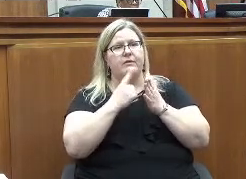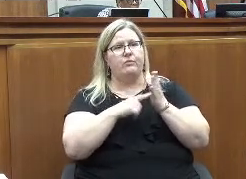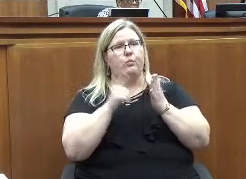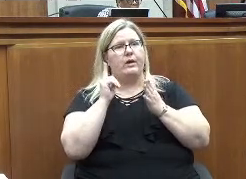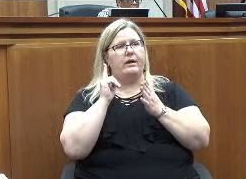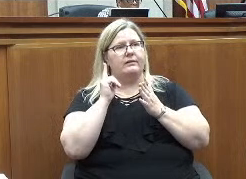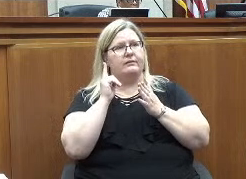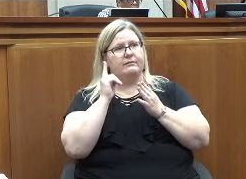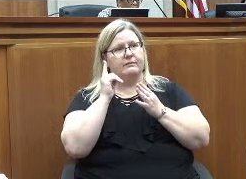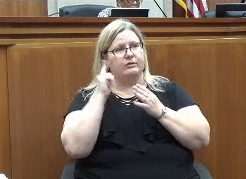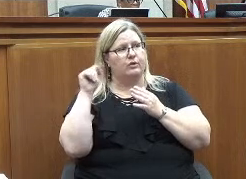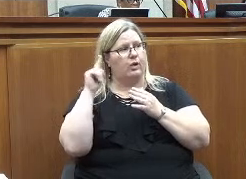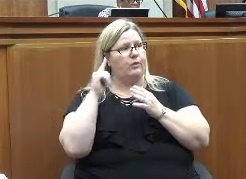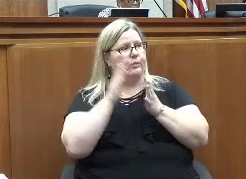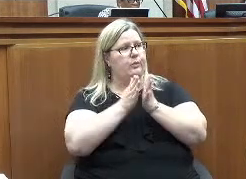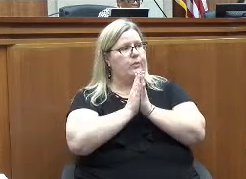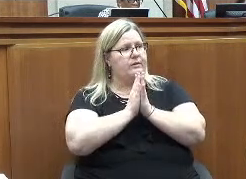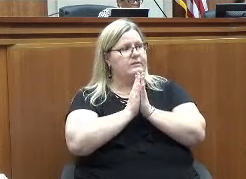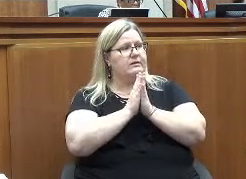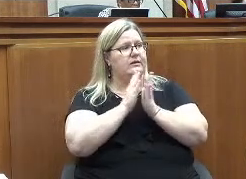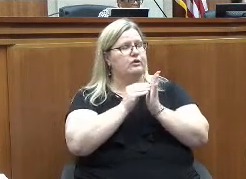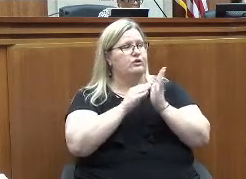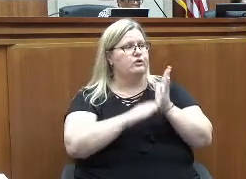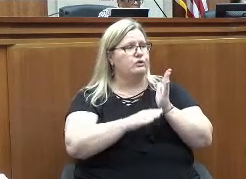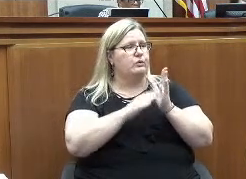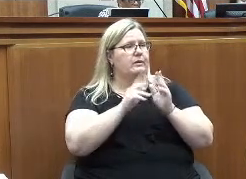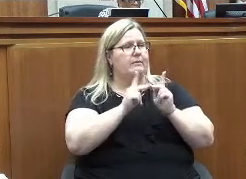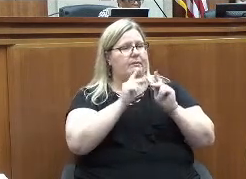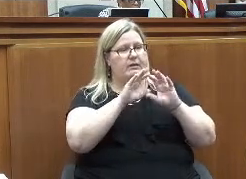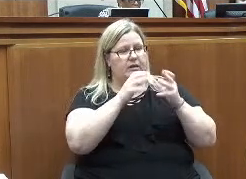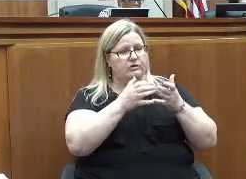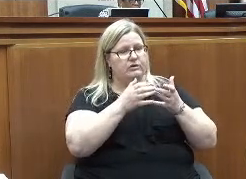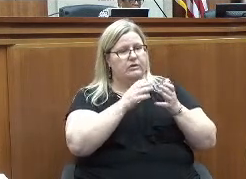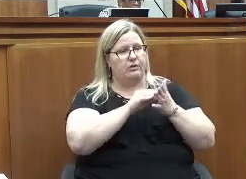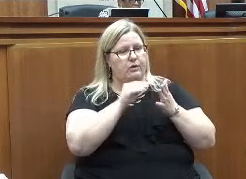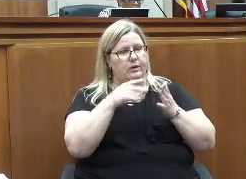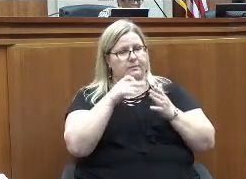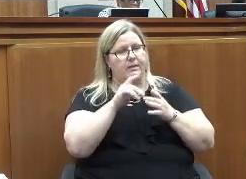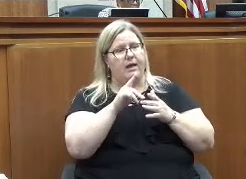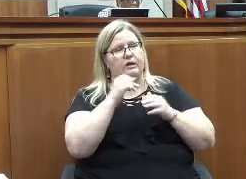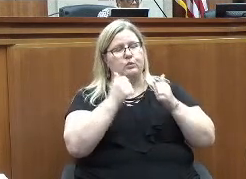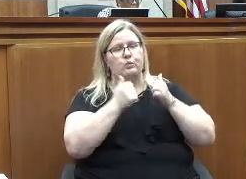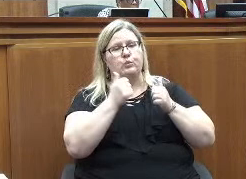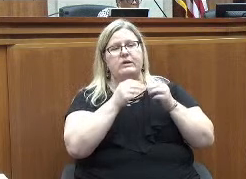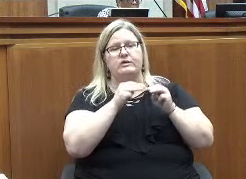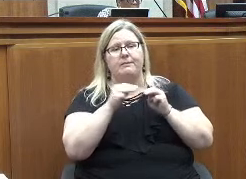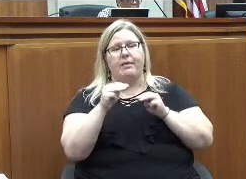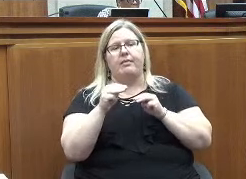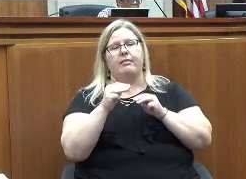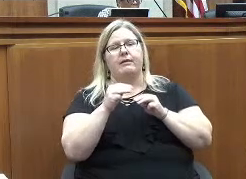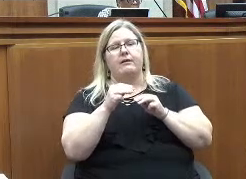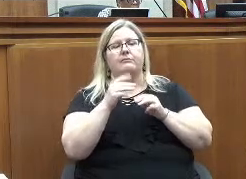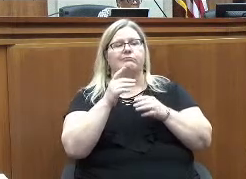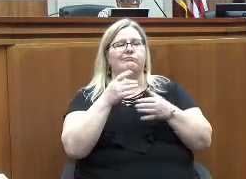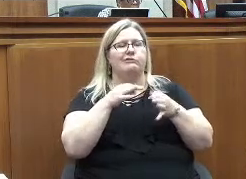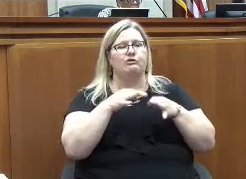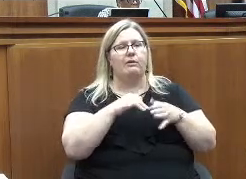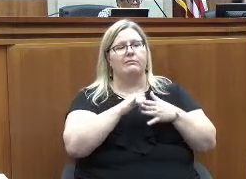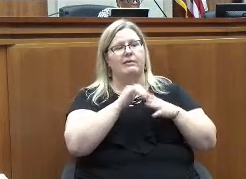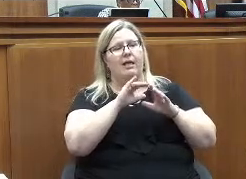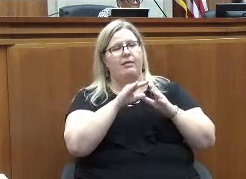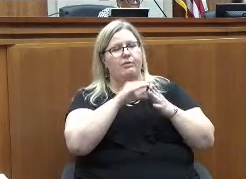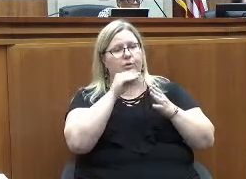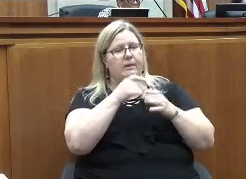requested. Describe the student population of the learning pod, which method of instruction best describes the learning pod.